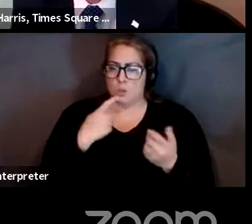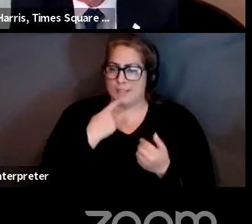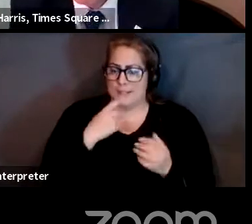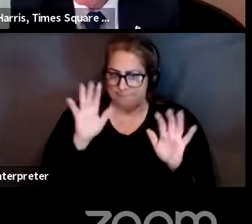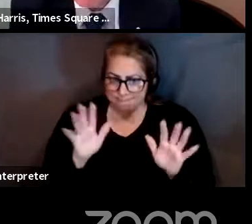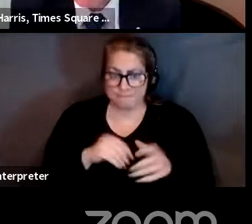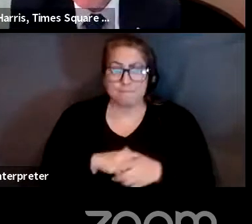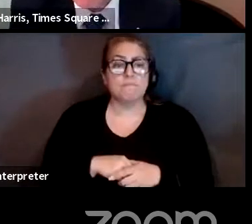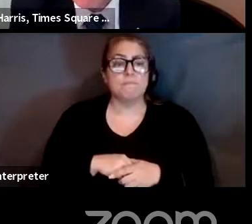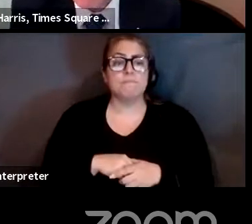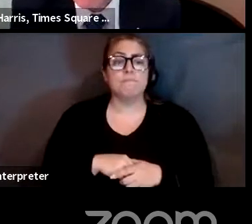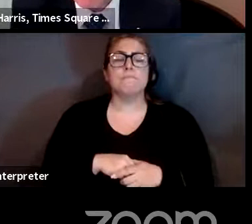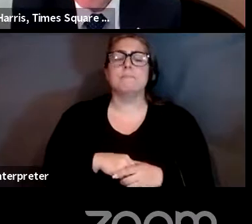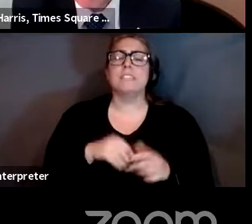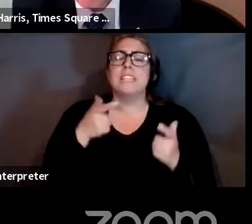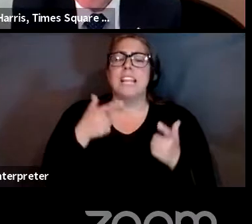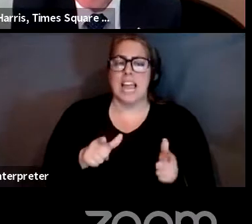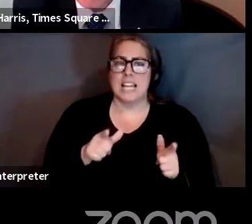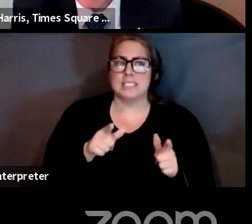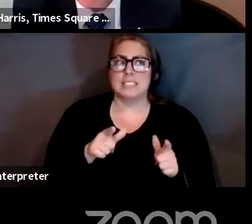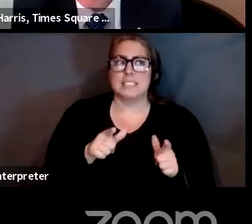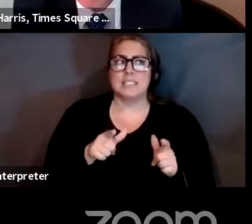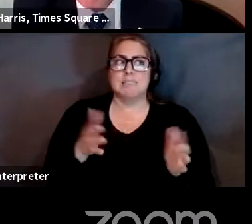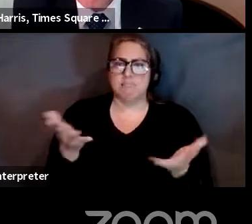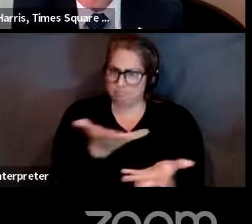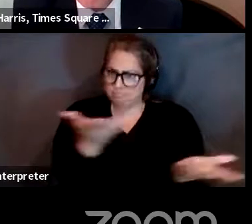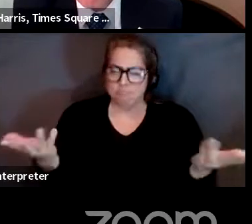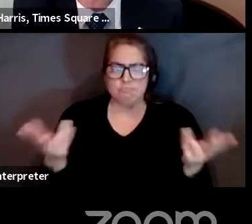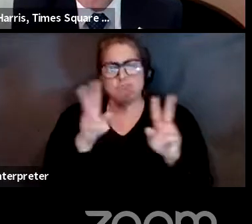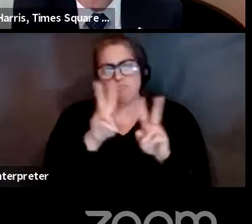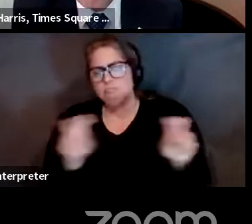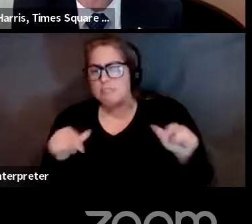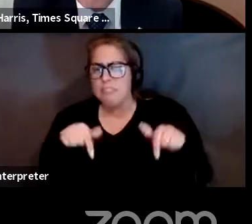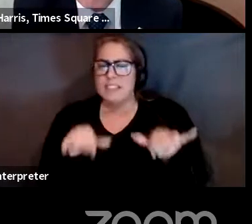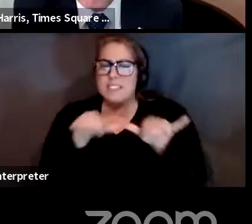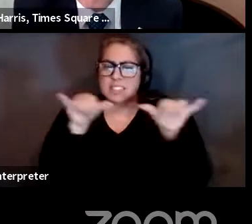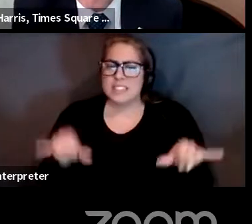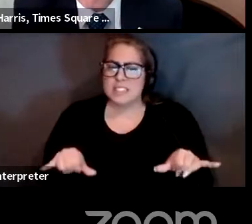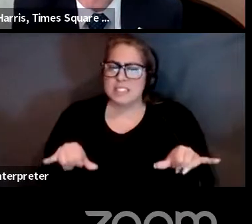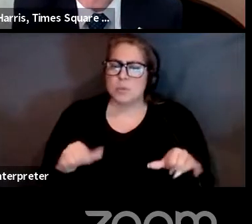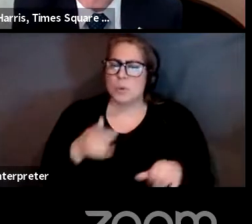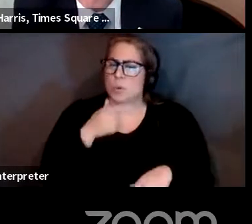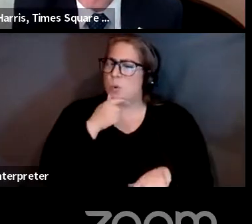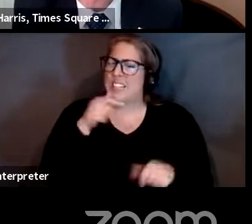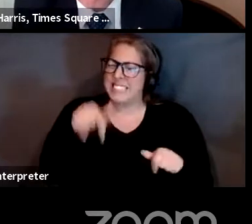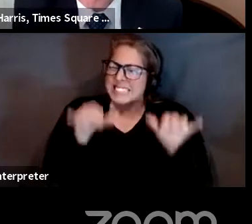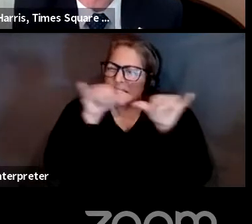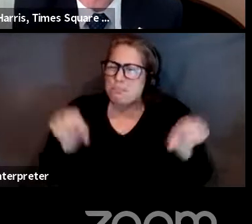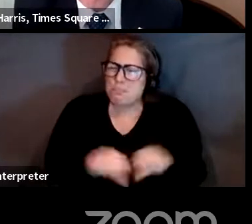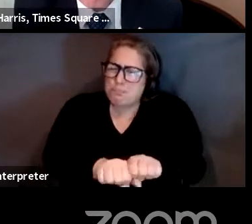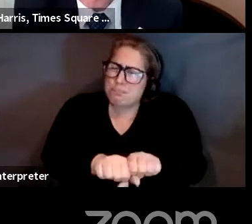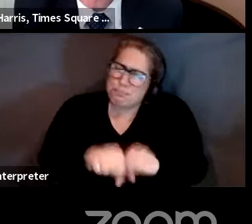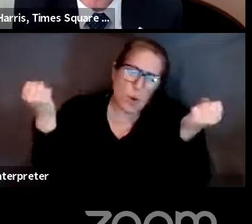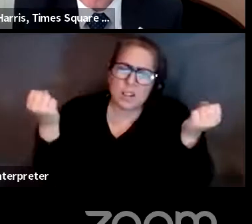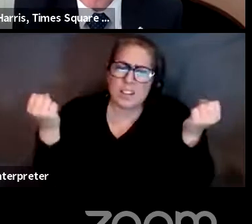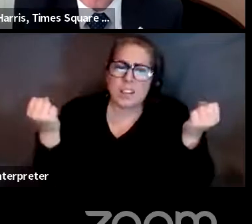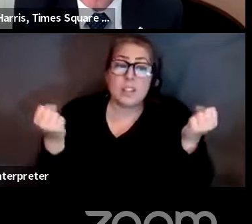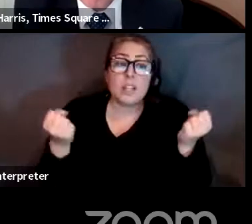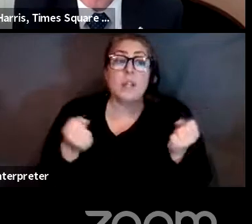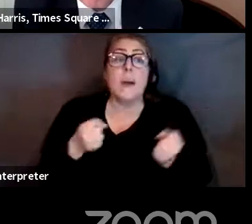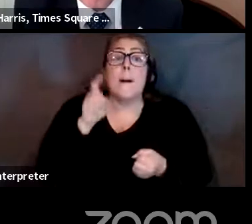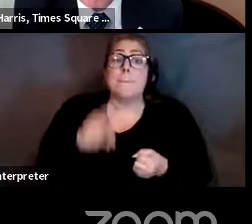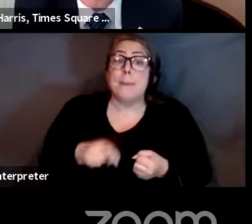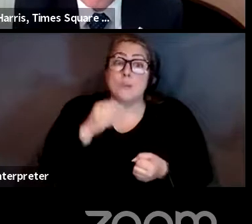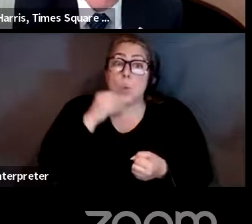know, let's look at how broken our system is, that you have to, you basically almost like have to be homeless in